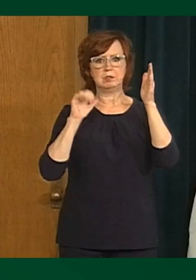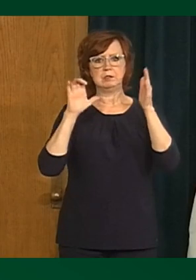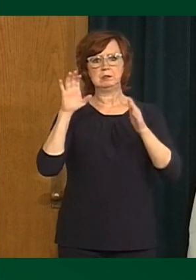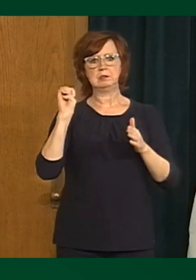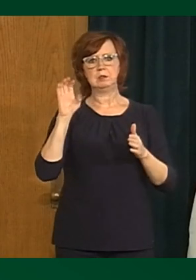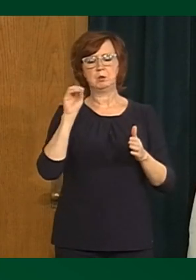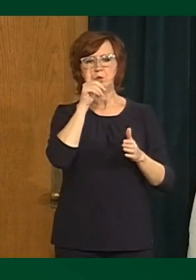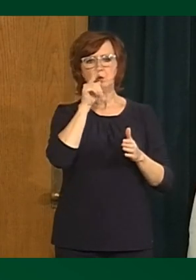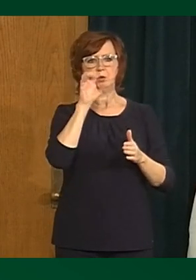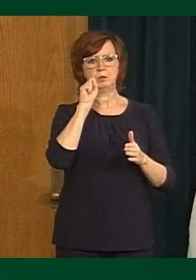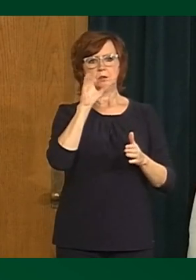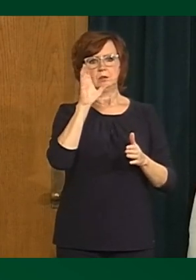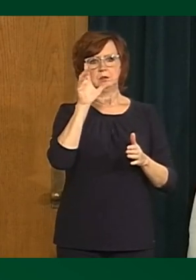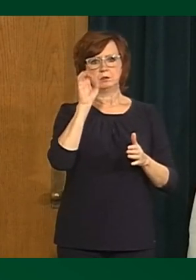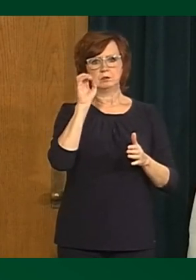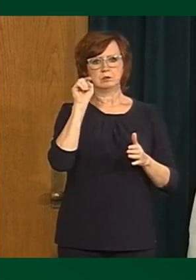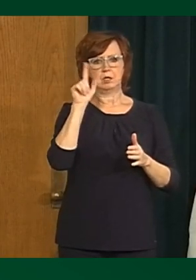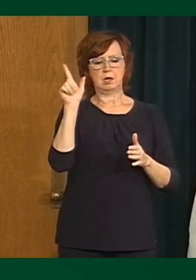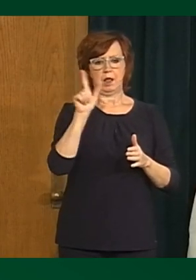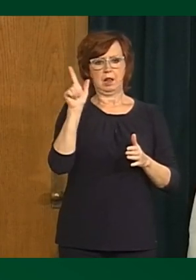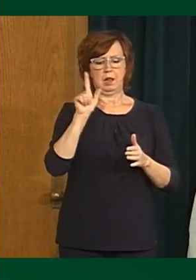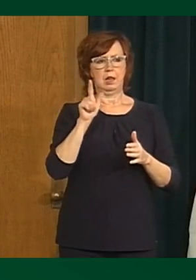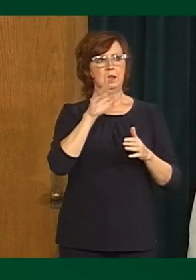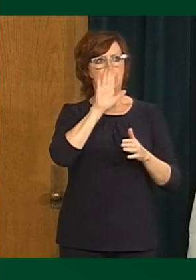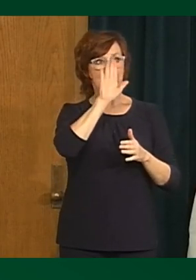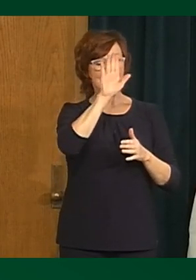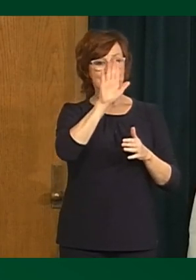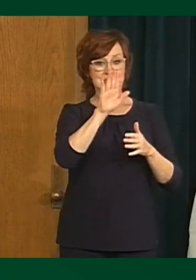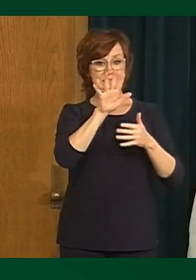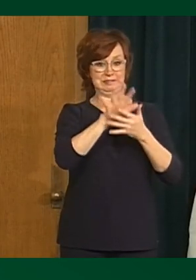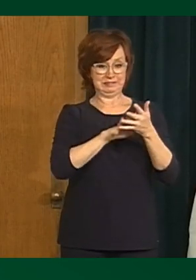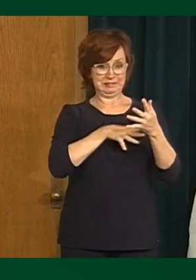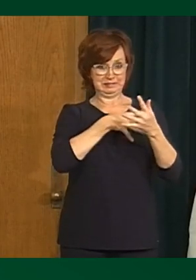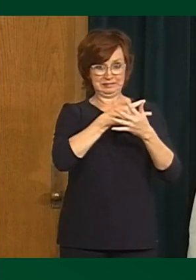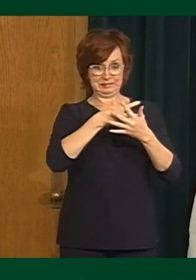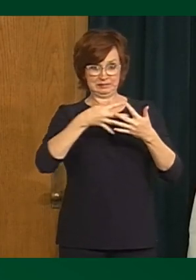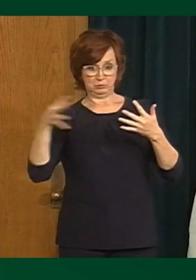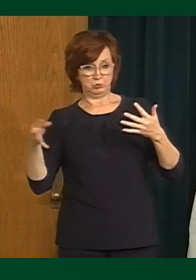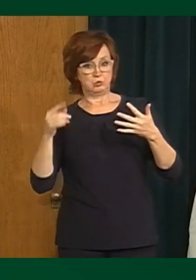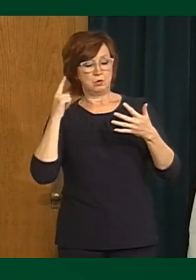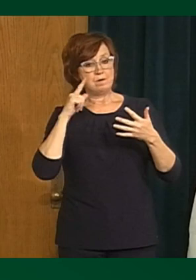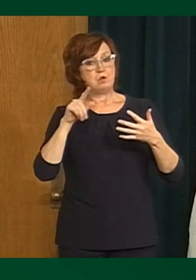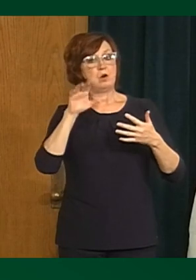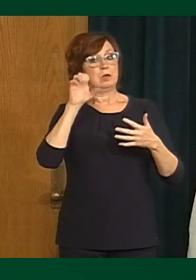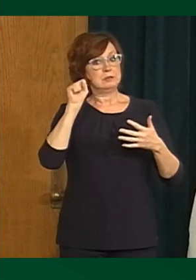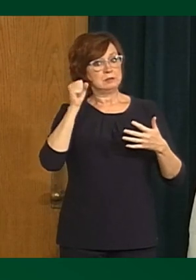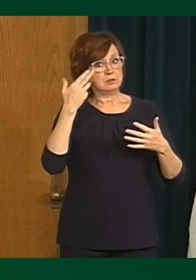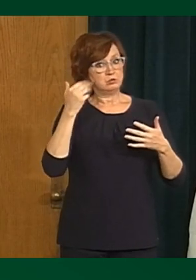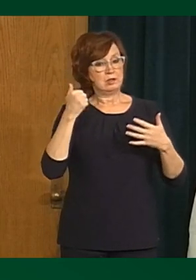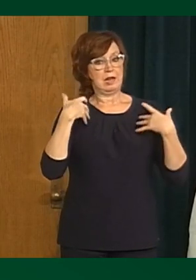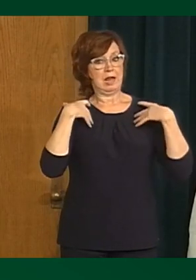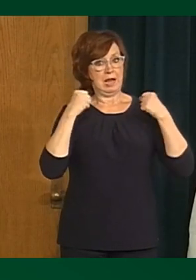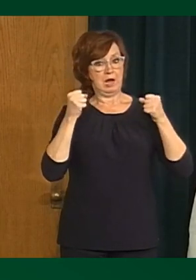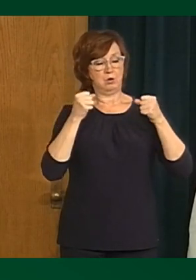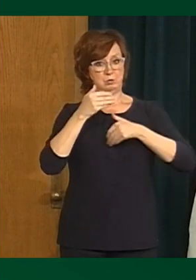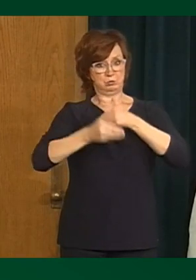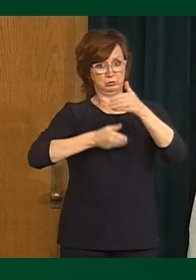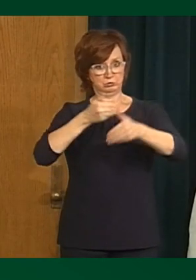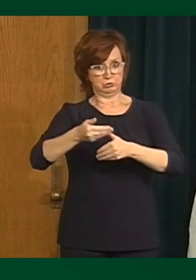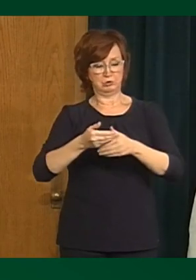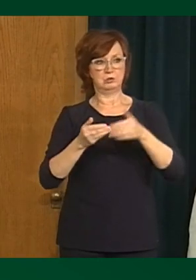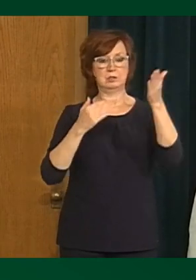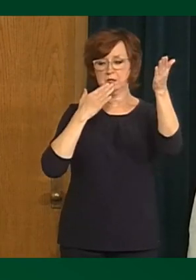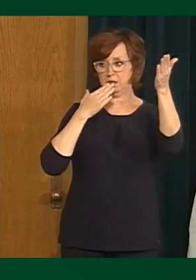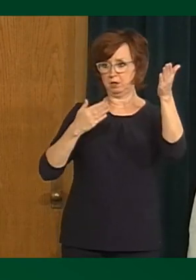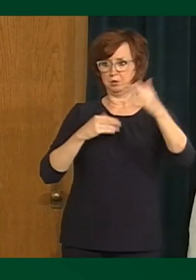Scott Livingstone on the phased resumption of procedures and services. Thanks, Jim. So